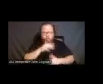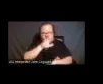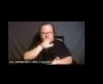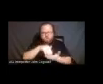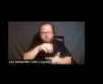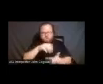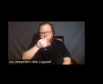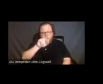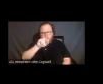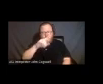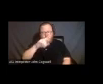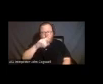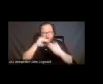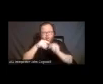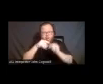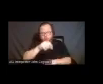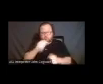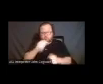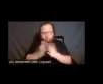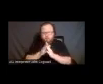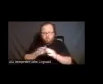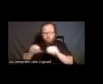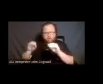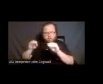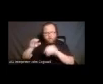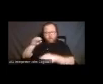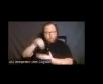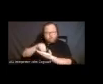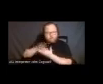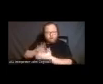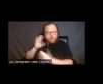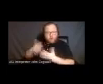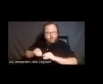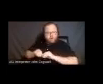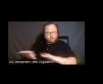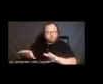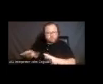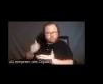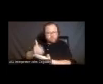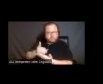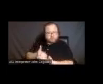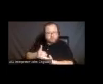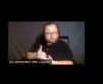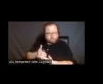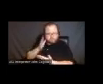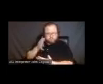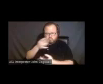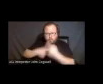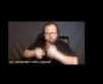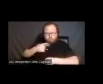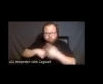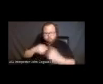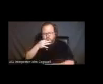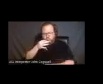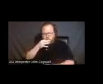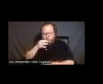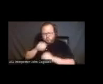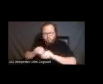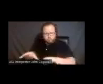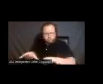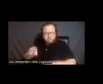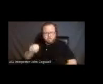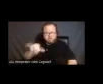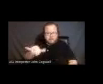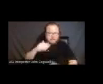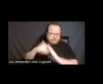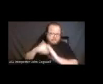number to be asked to be put on our distribution lists for these upcoming distributions, for these upcoming